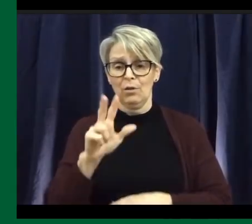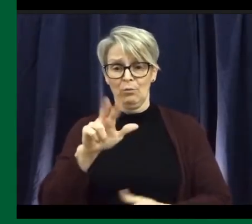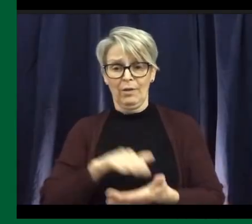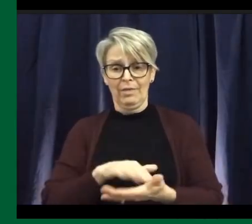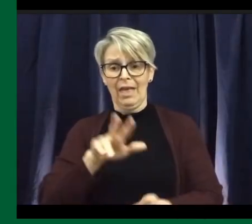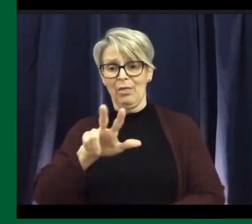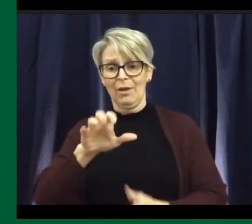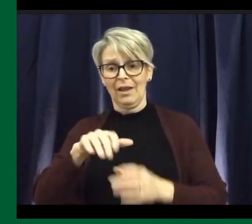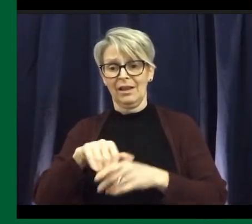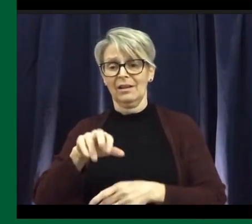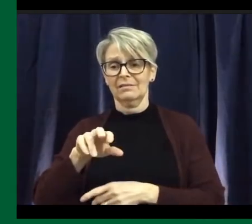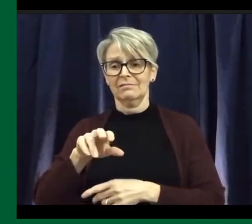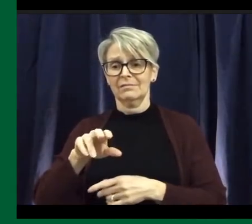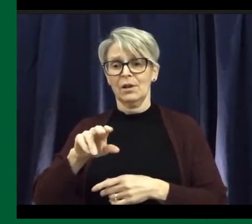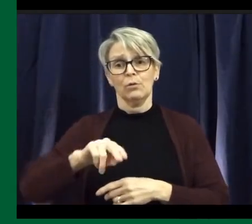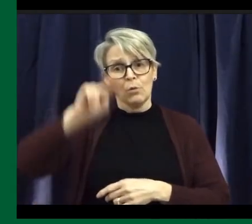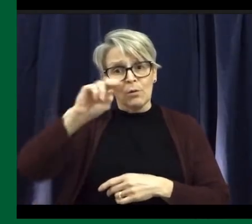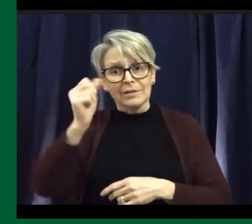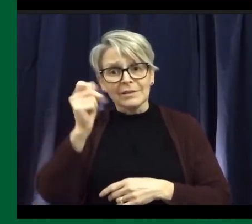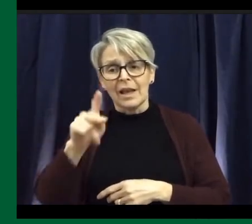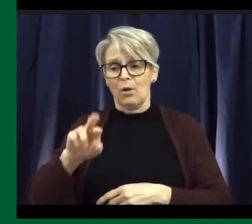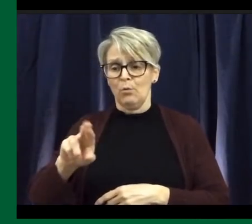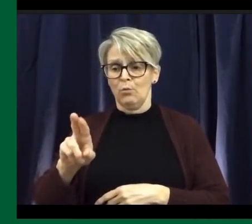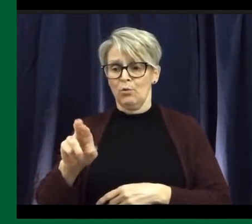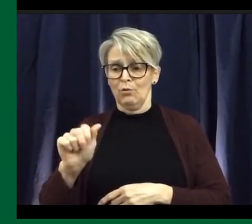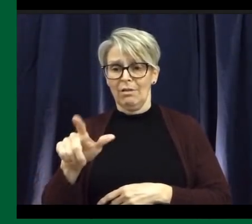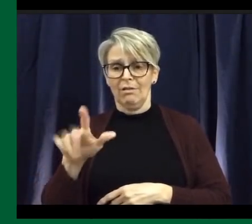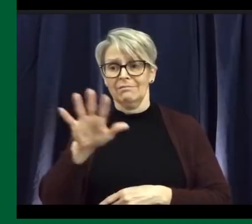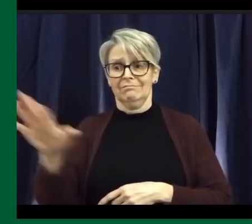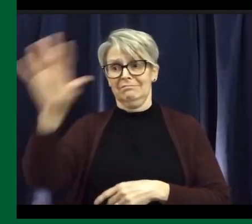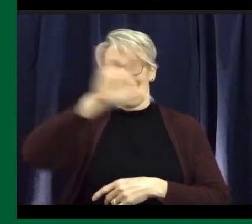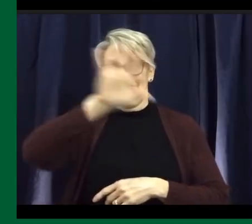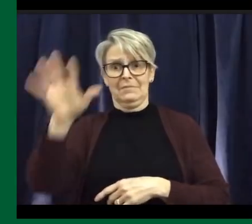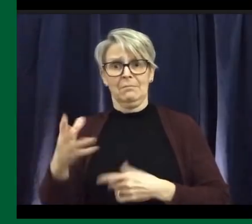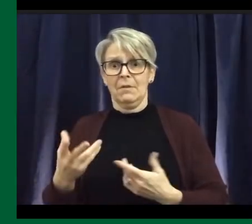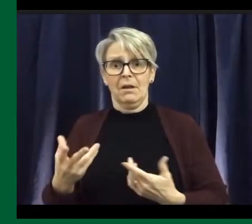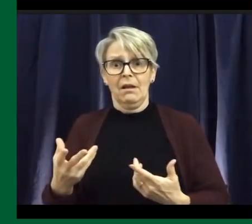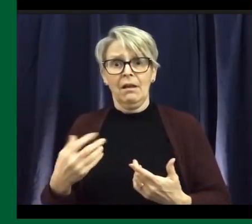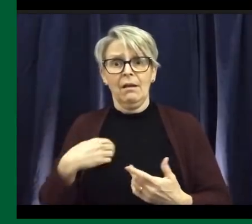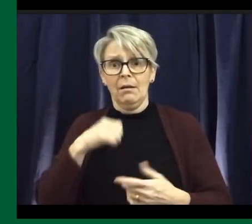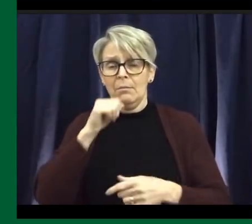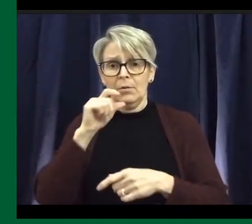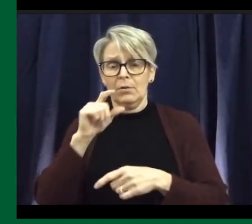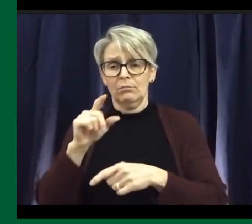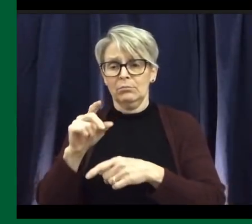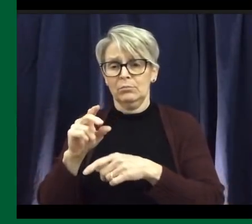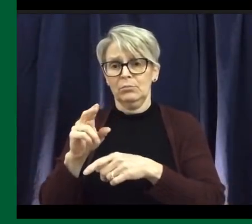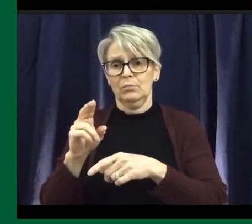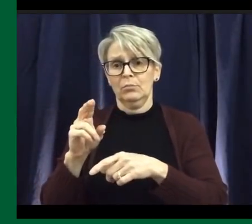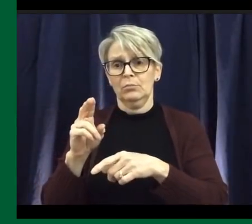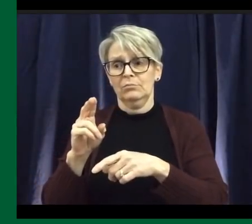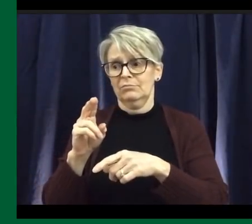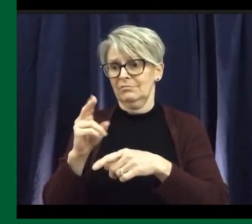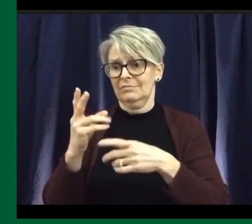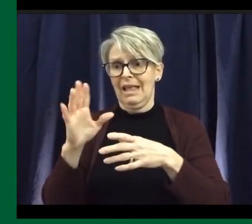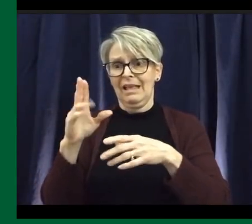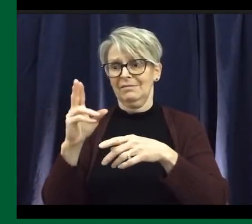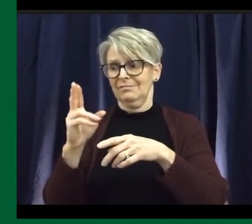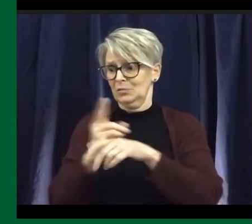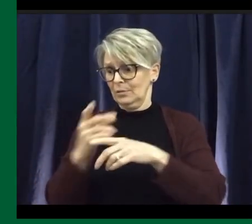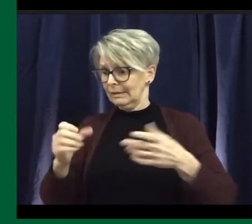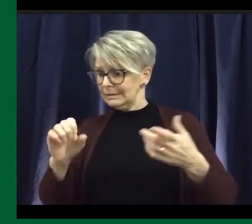rural and northern Saskatchewan, and we're not using our large vaccinations capabilities in either Regina and